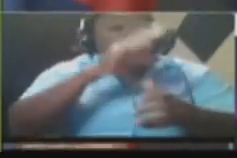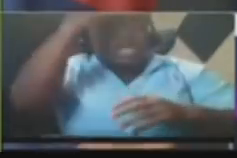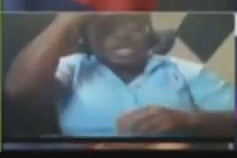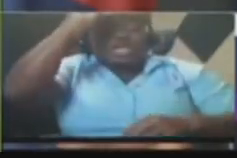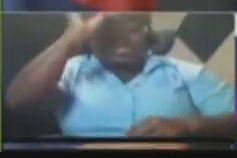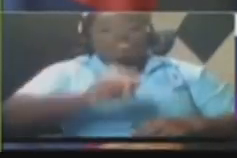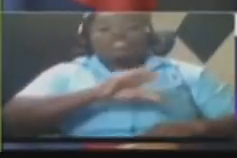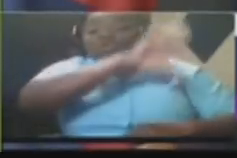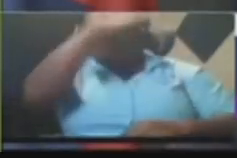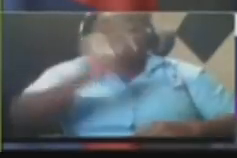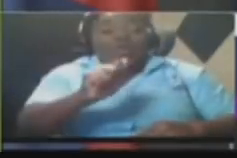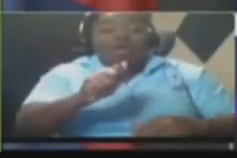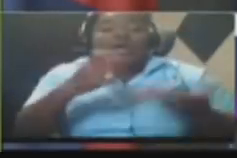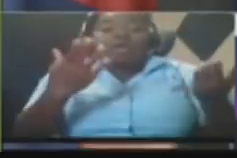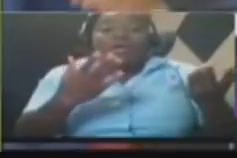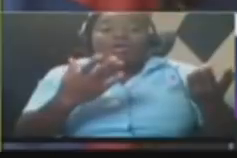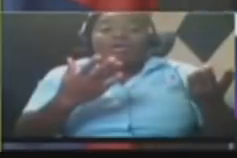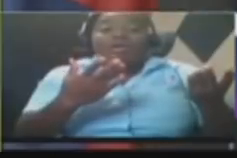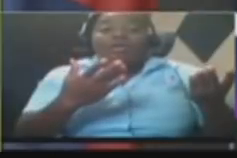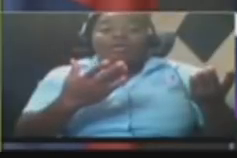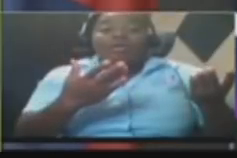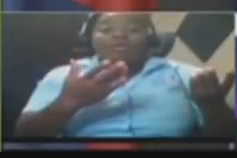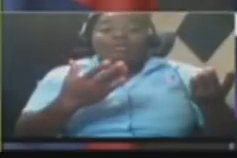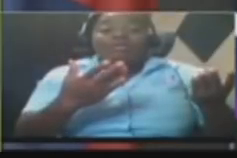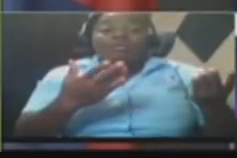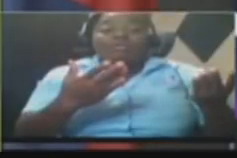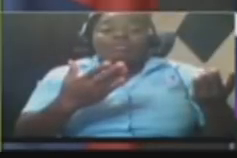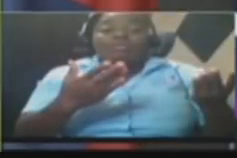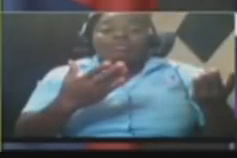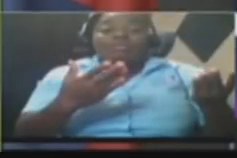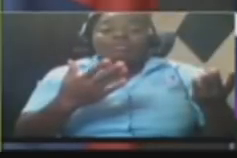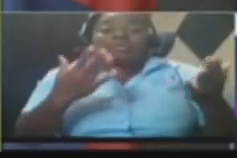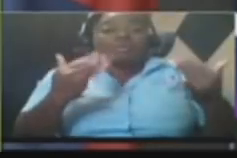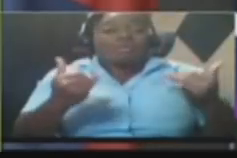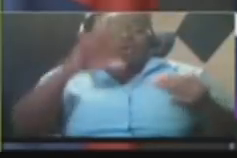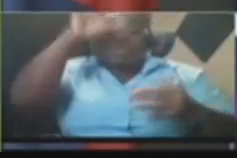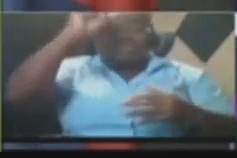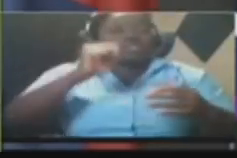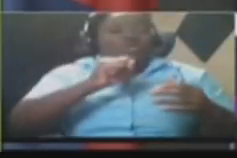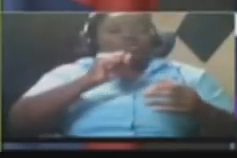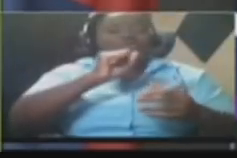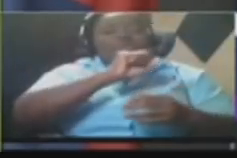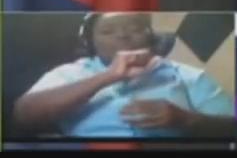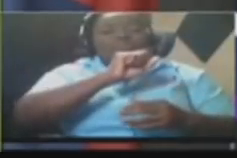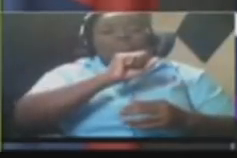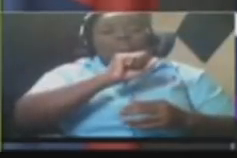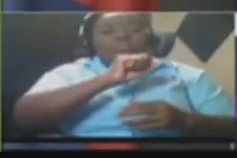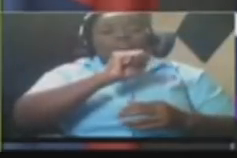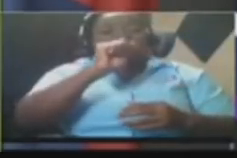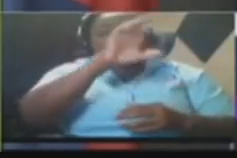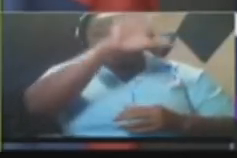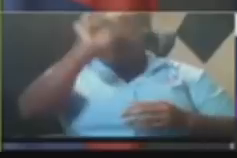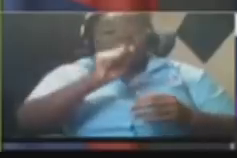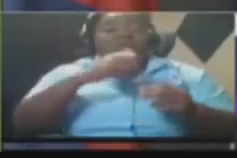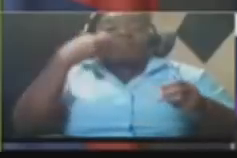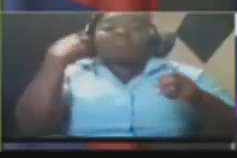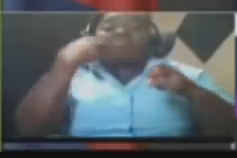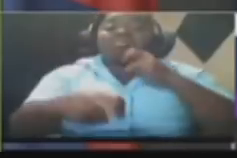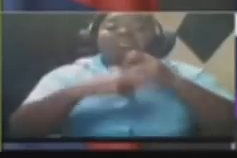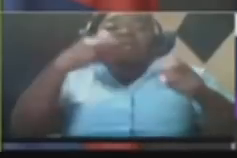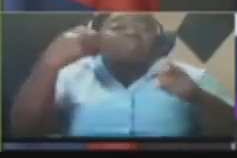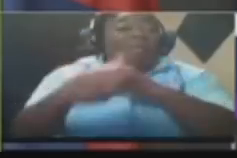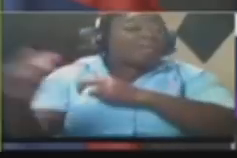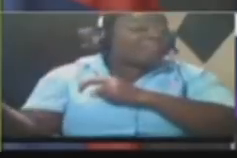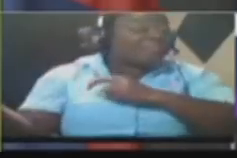in the court, and South Africa is in turmoil. And some of that turmoil